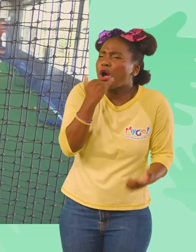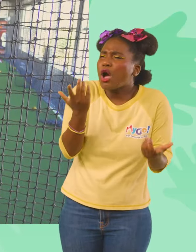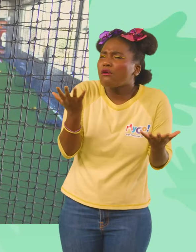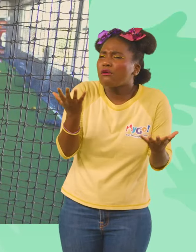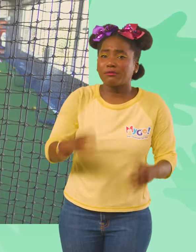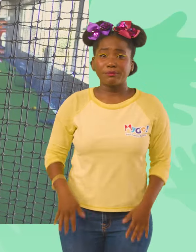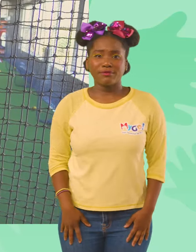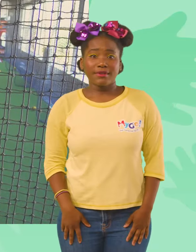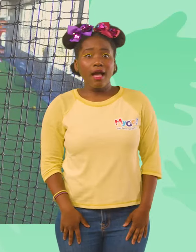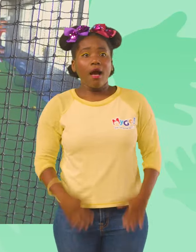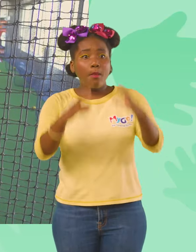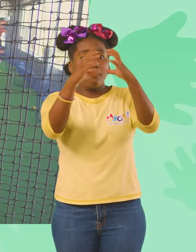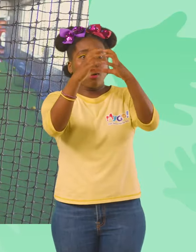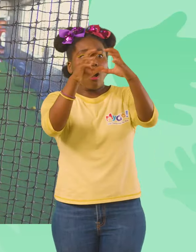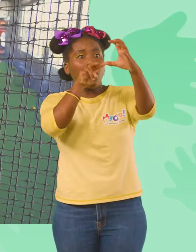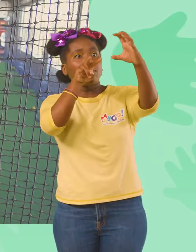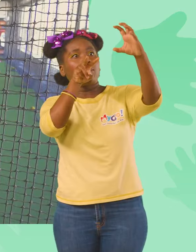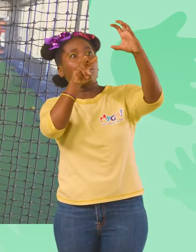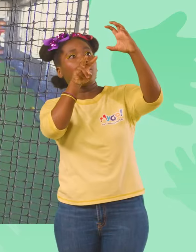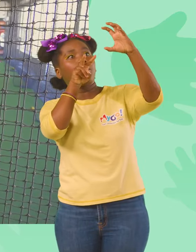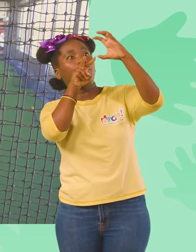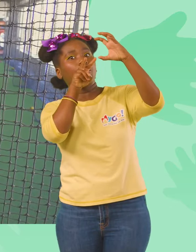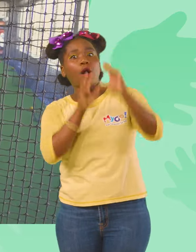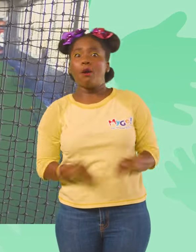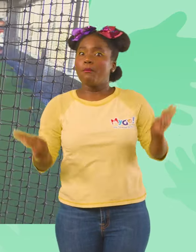You gotta keep your eye on the ball.